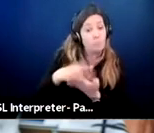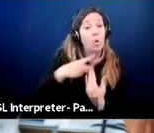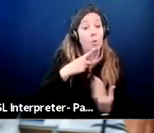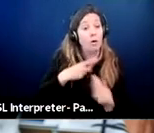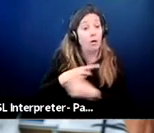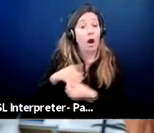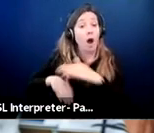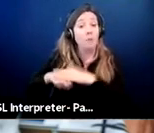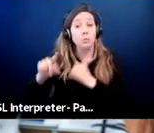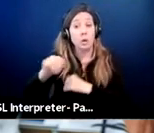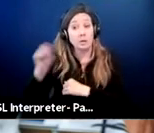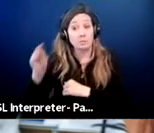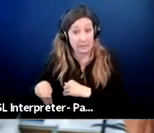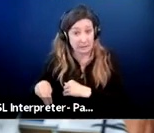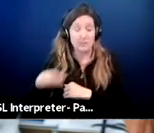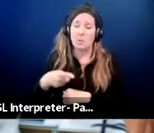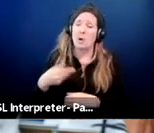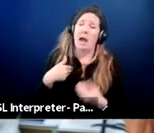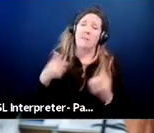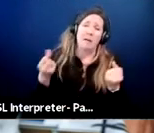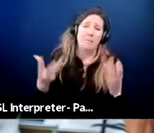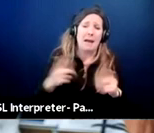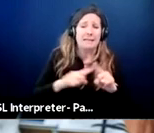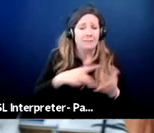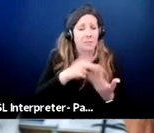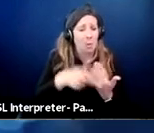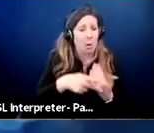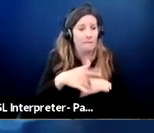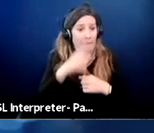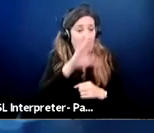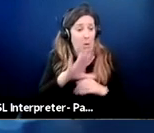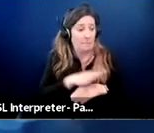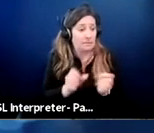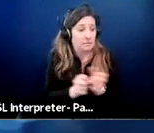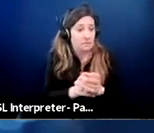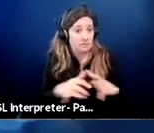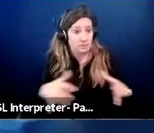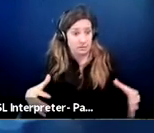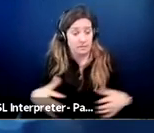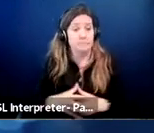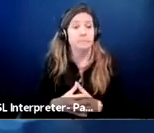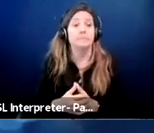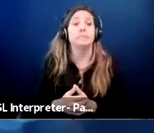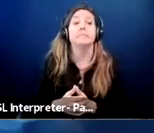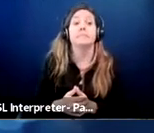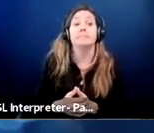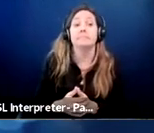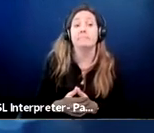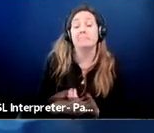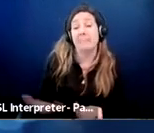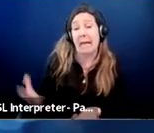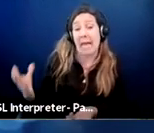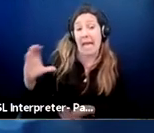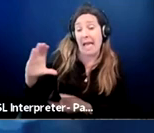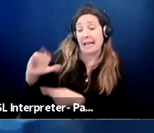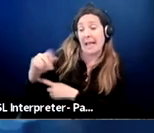there's a variety of marketing programs out there to grow your business. And then you've got capital expenditure. Typically, this is more focused